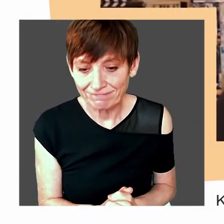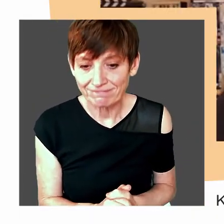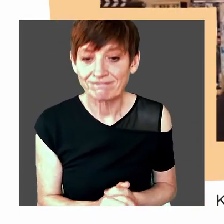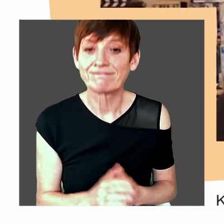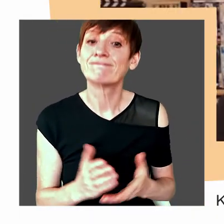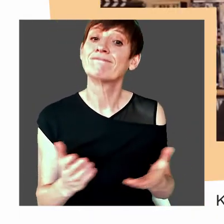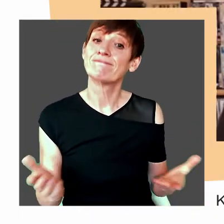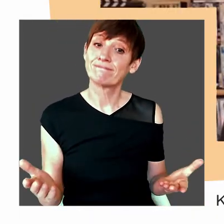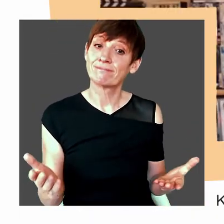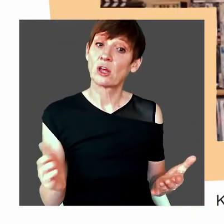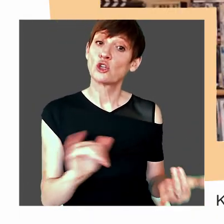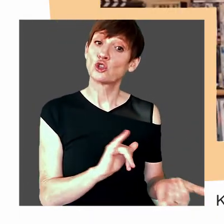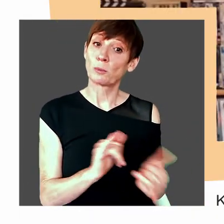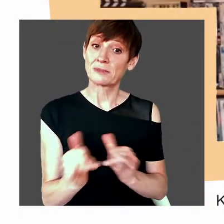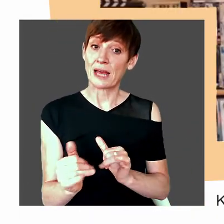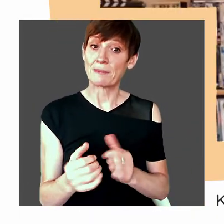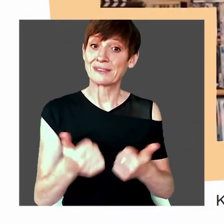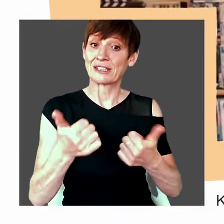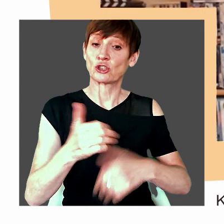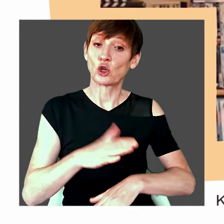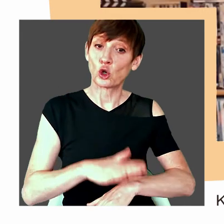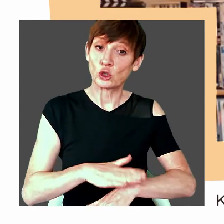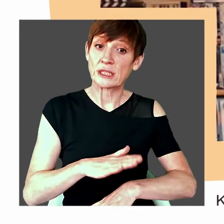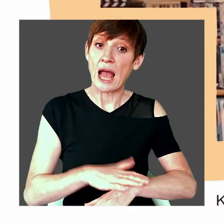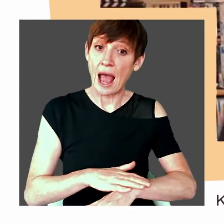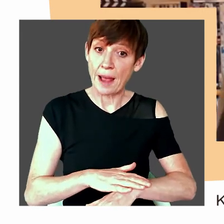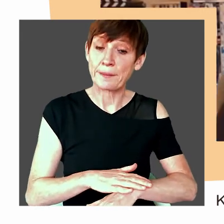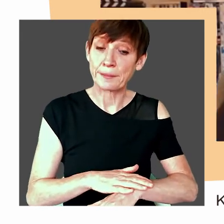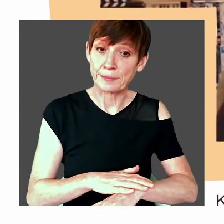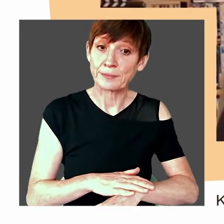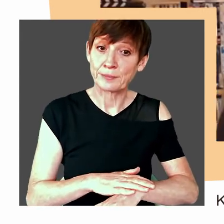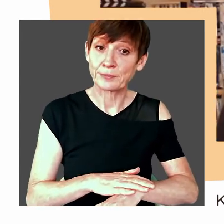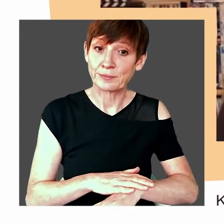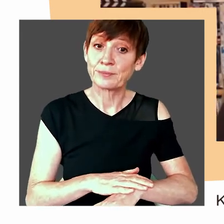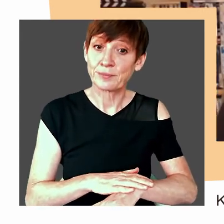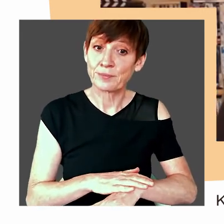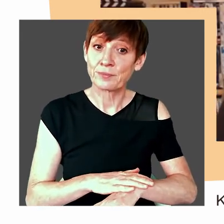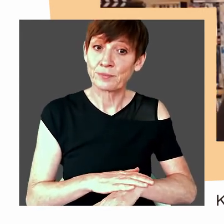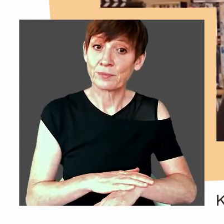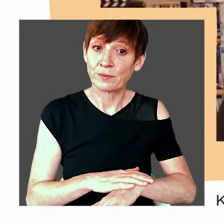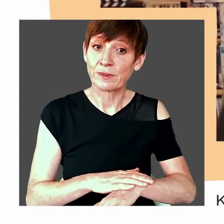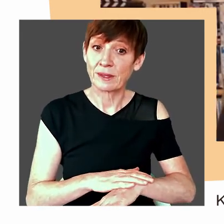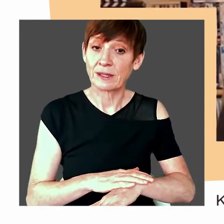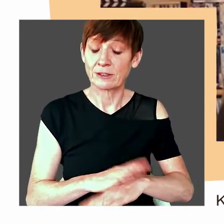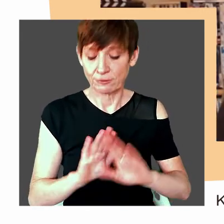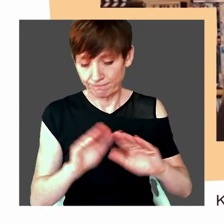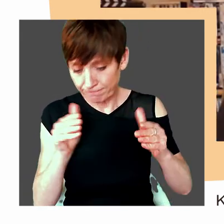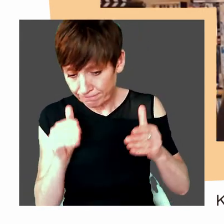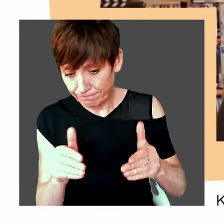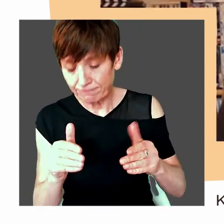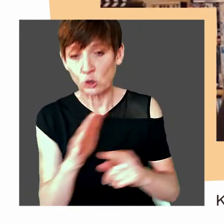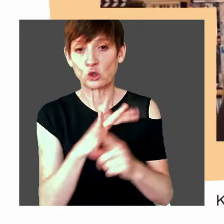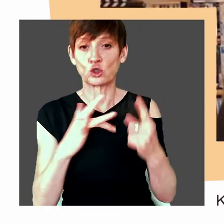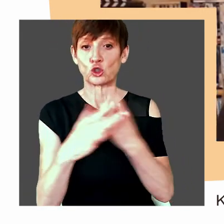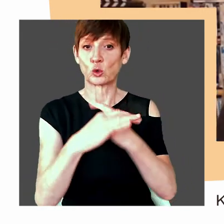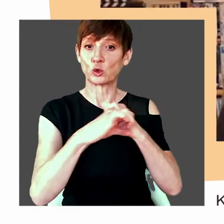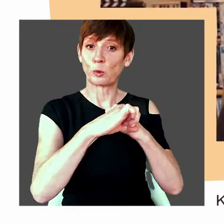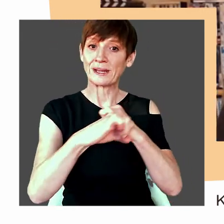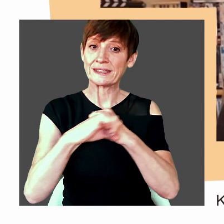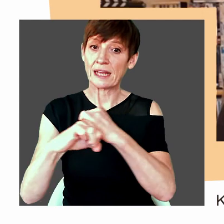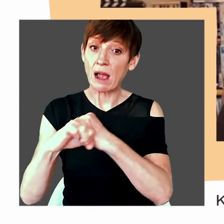sometimes it's a good time to spend your time on the proper social media platform,